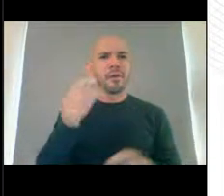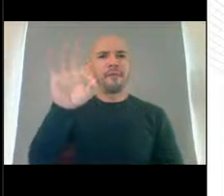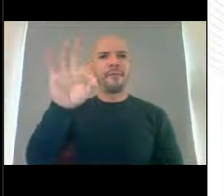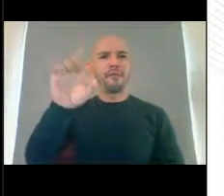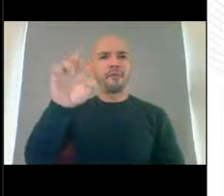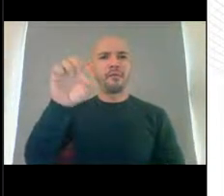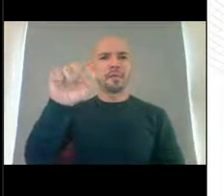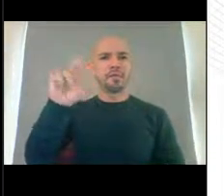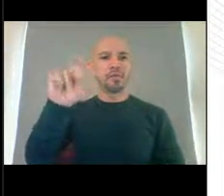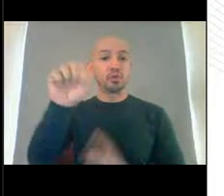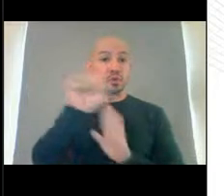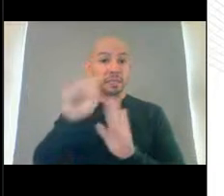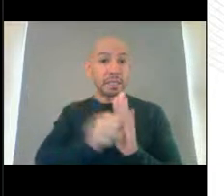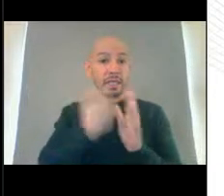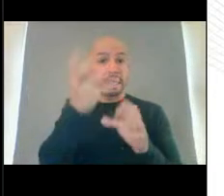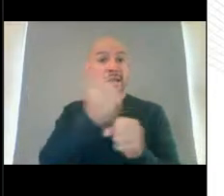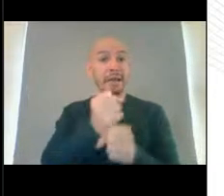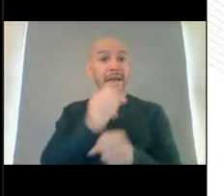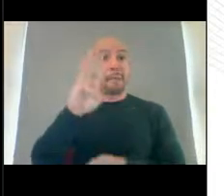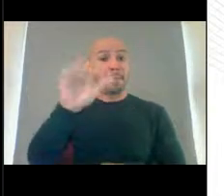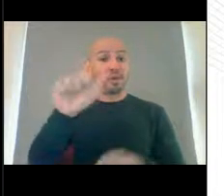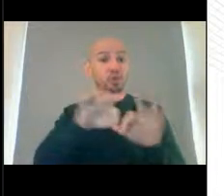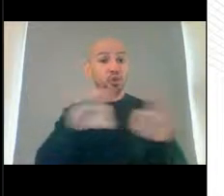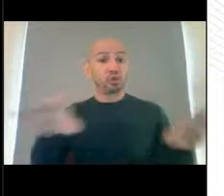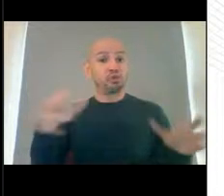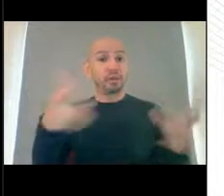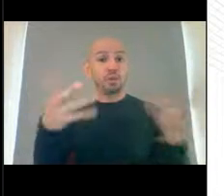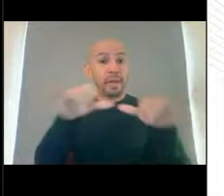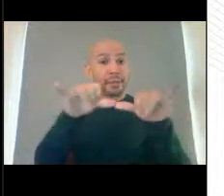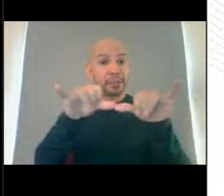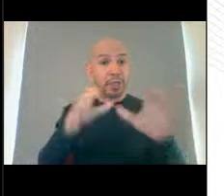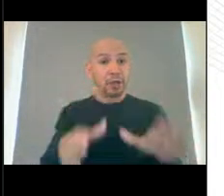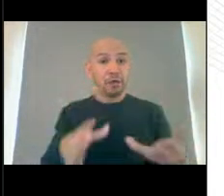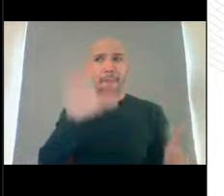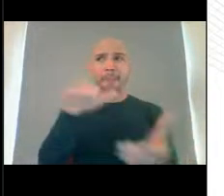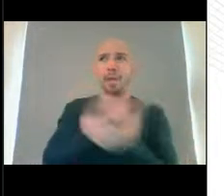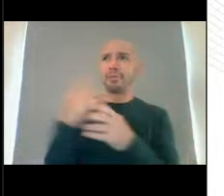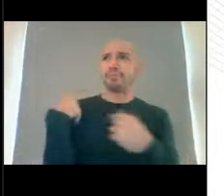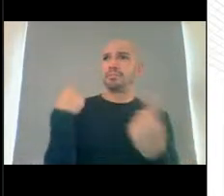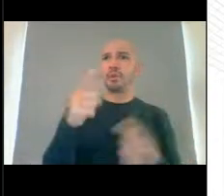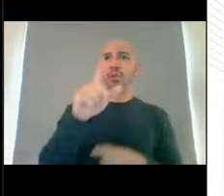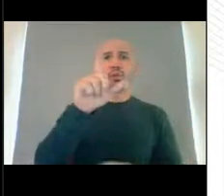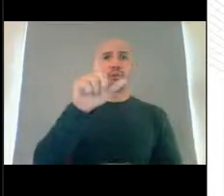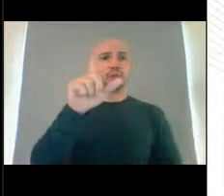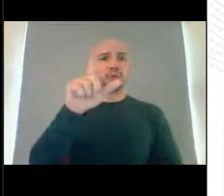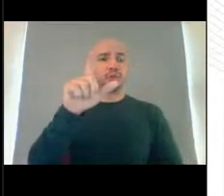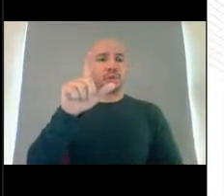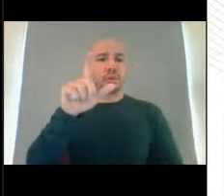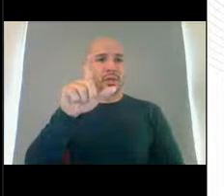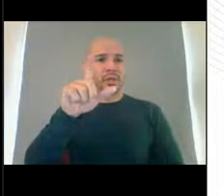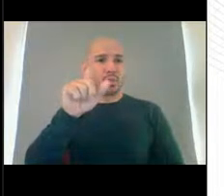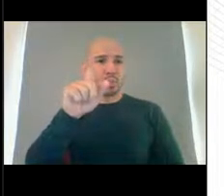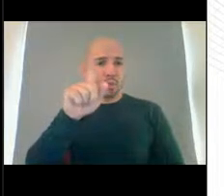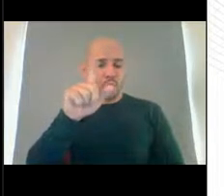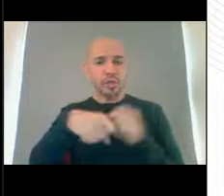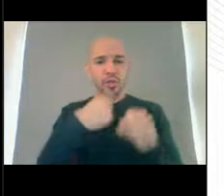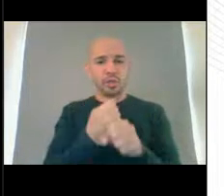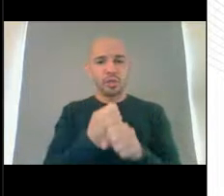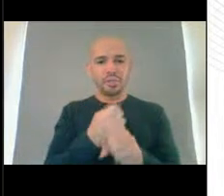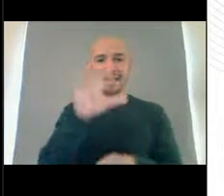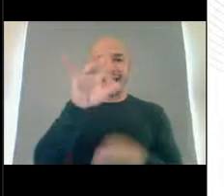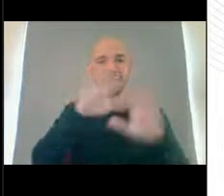got his bachelor's degree in engineering married 31 years eight children three grandchildren